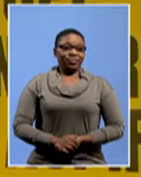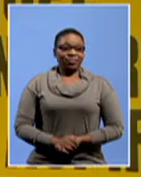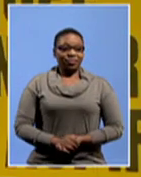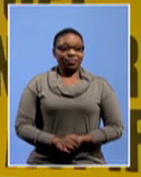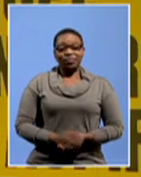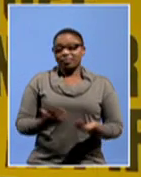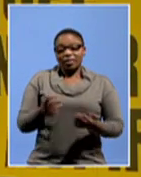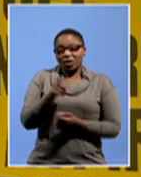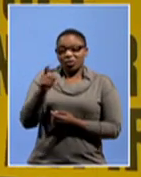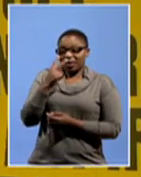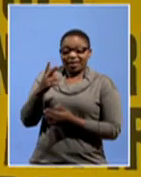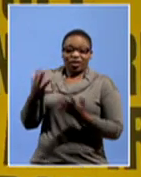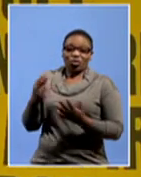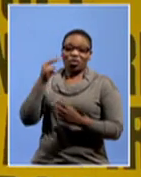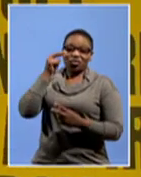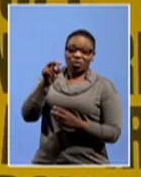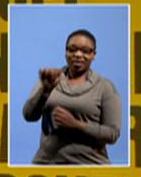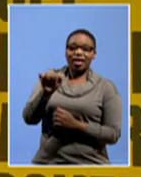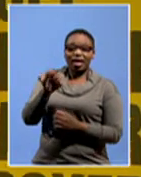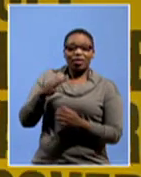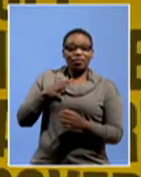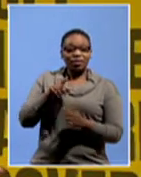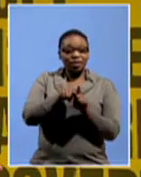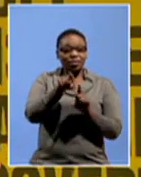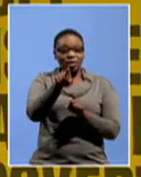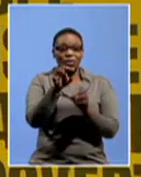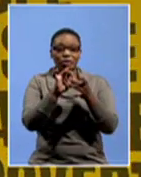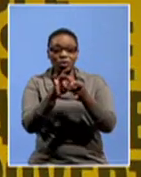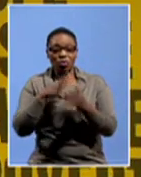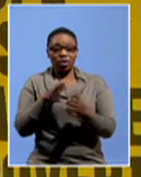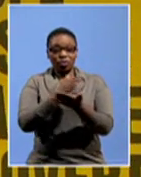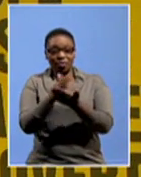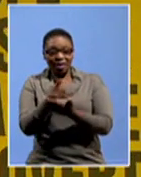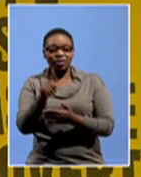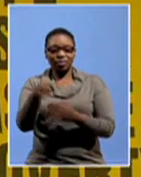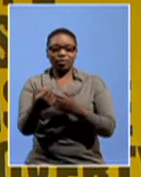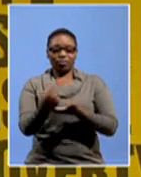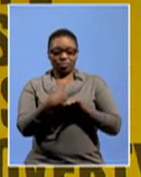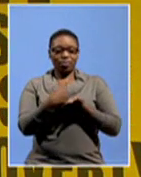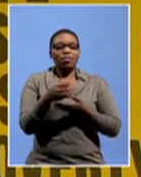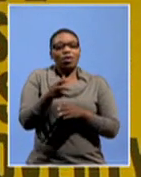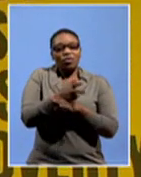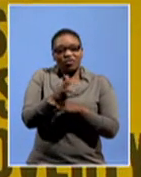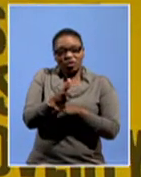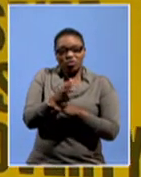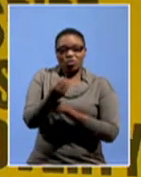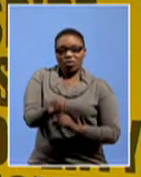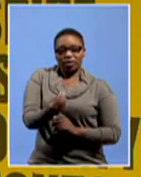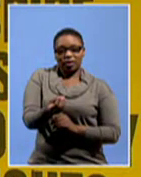Well, that's how you see it. If you want to be part of the People's View in our next show, just send us a WhatsApp video to